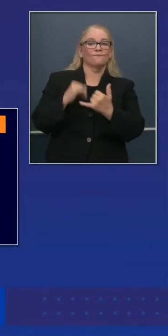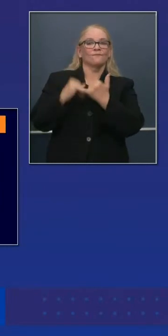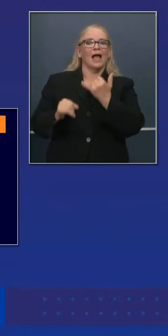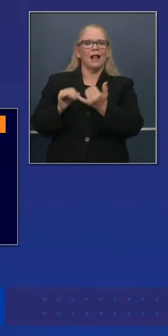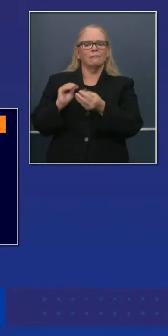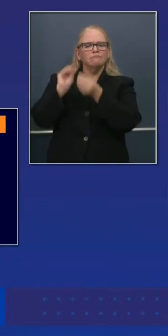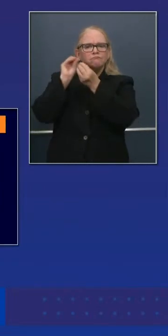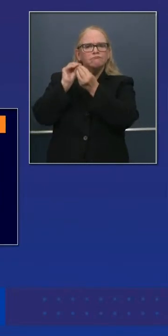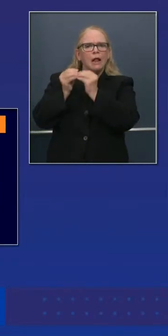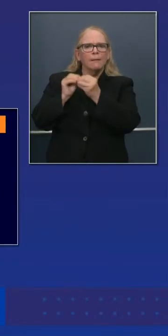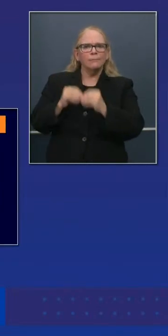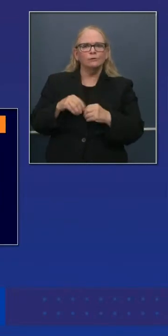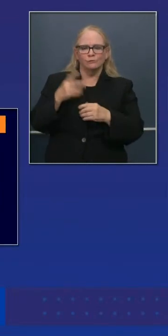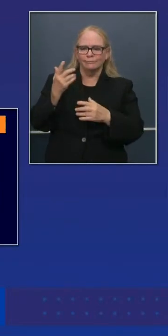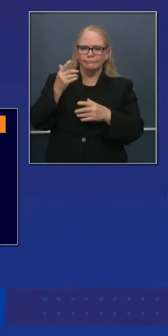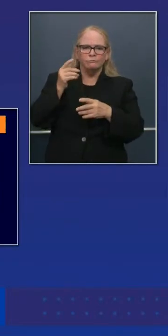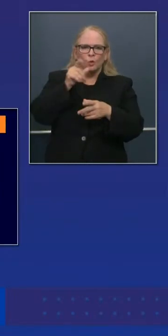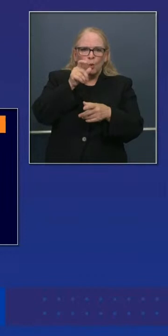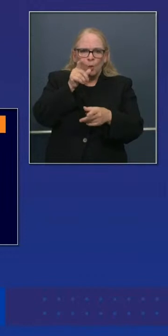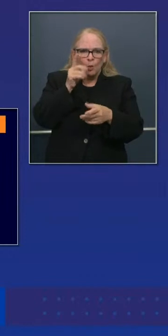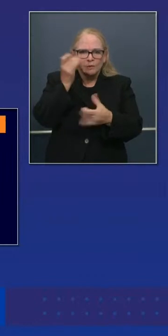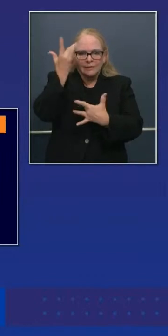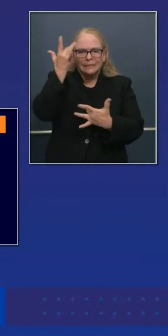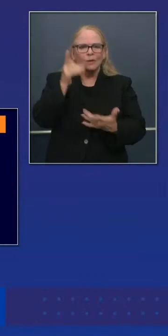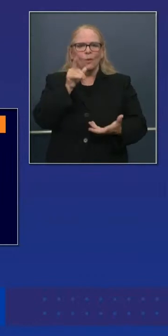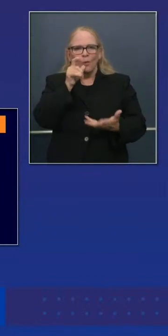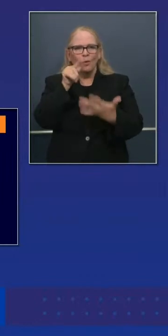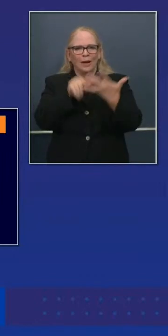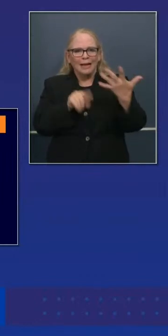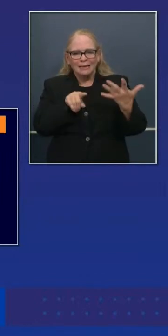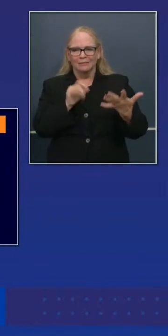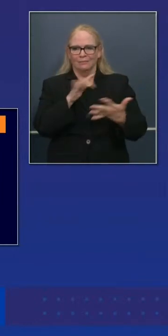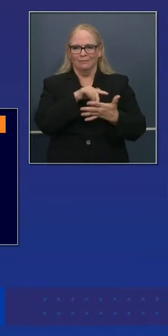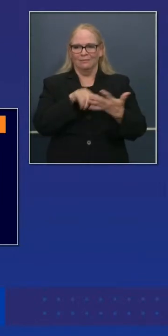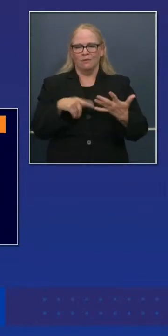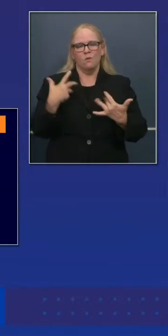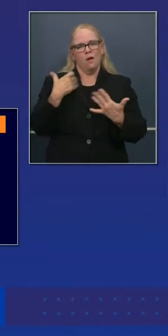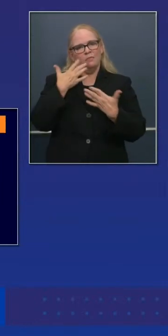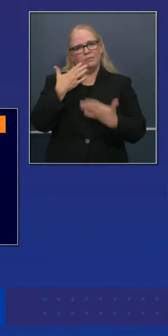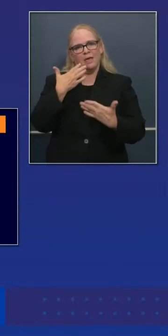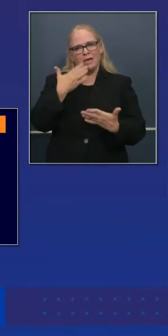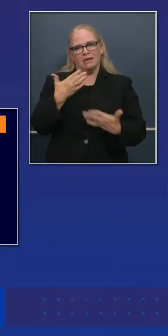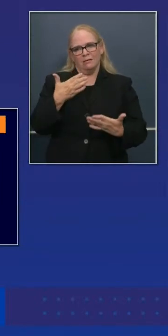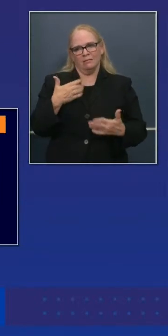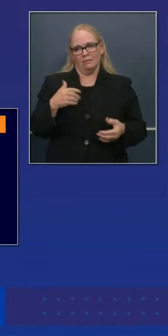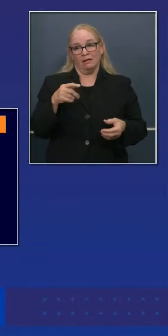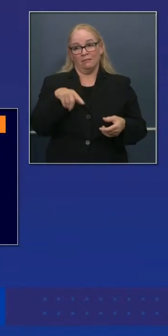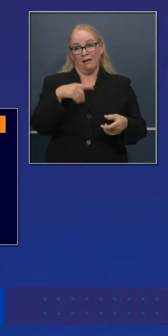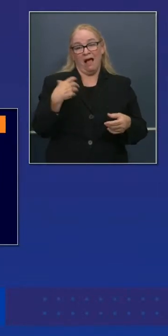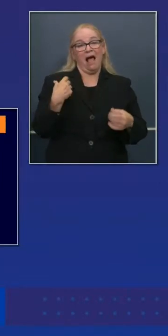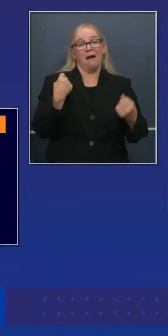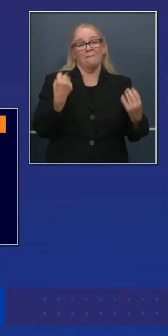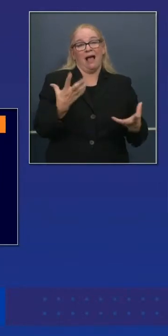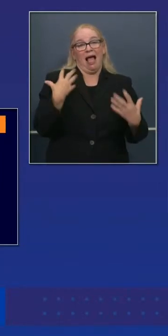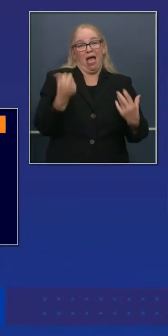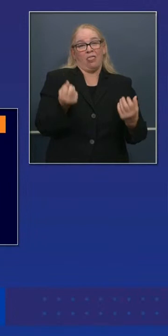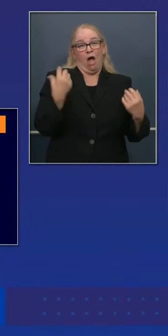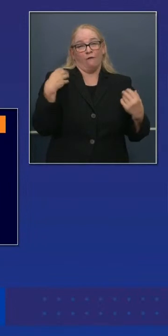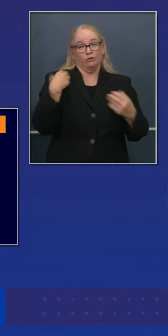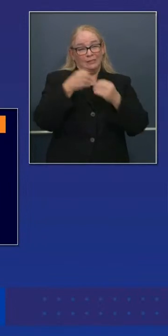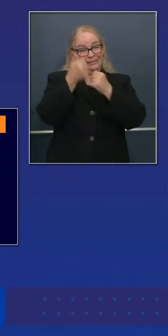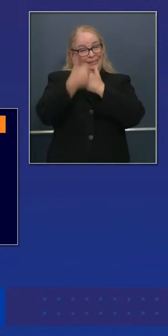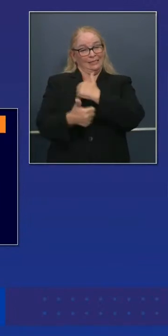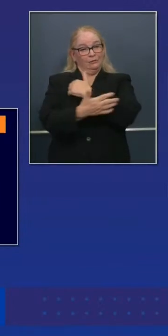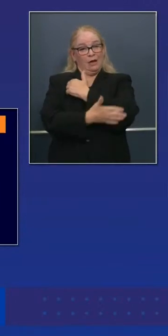moment to thank the local health officers and echo what the governor said. We heard from them, we understood some